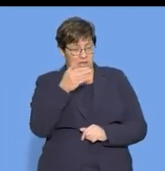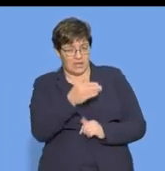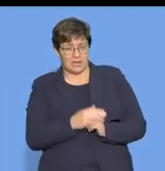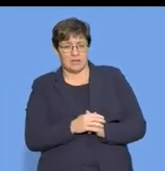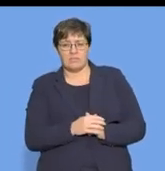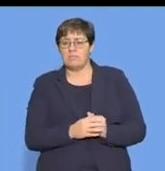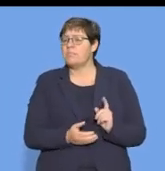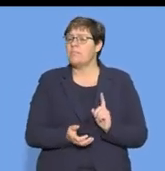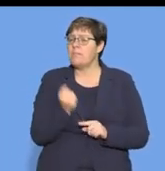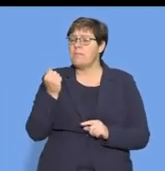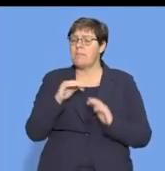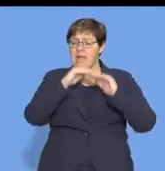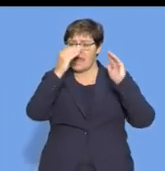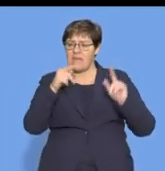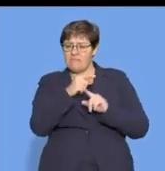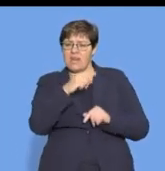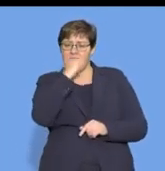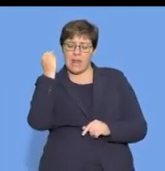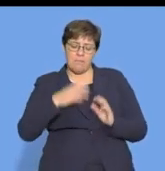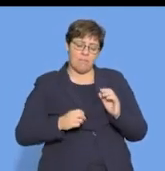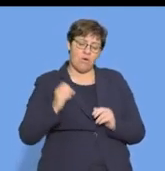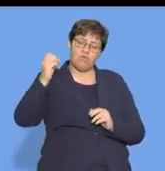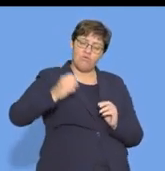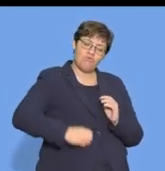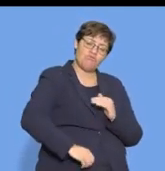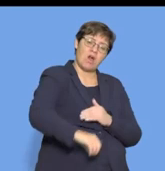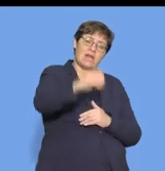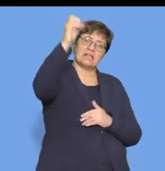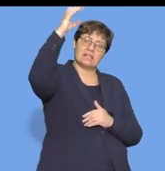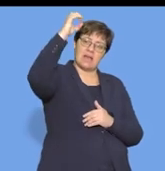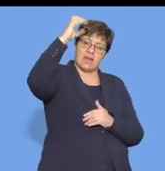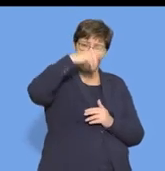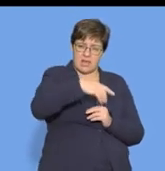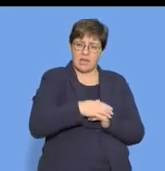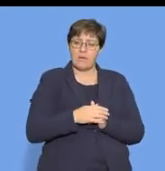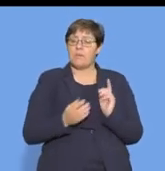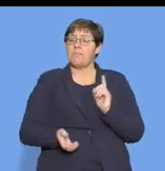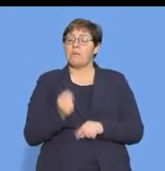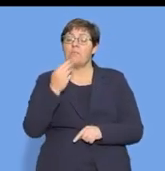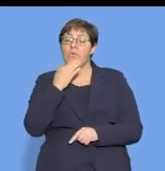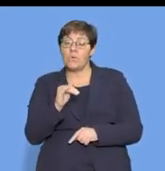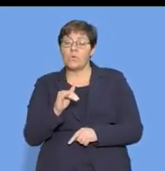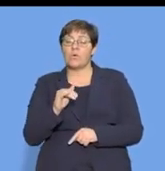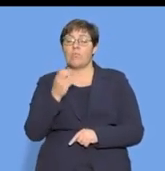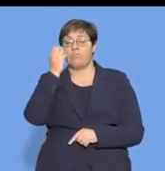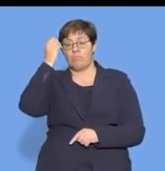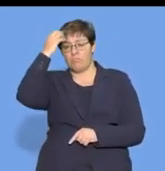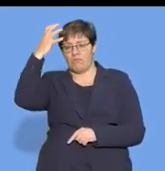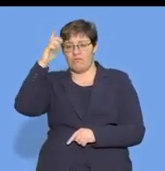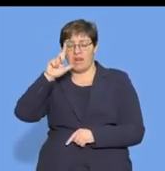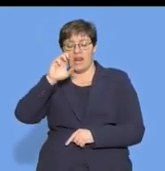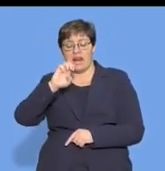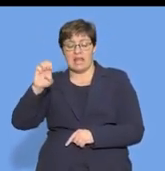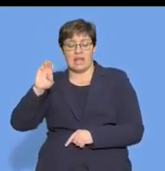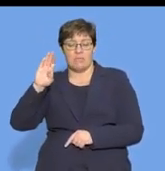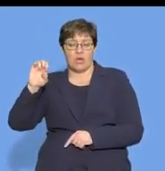South Africa, and they were found in a cave known as the Rising Star, and they were found by Professor Lee Berger, and he found there